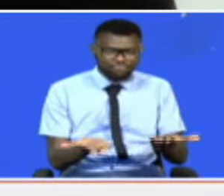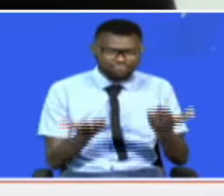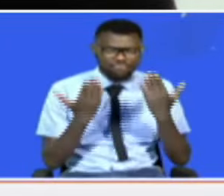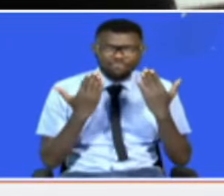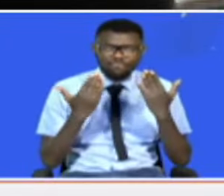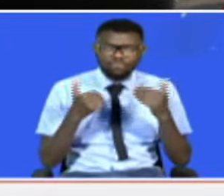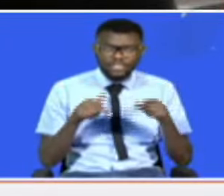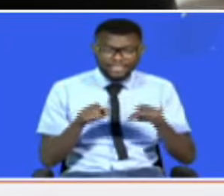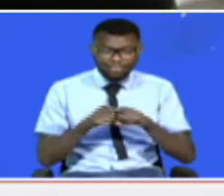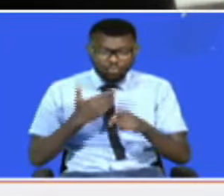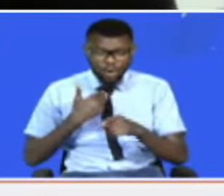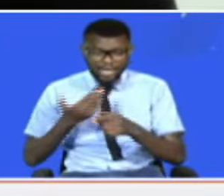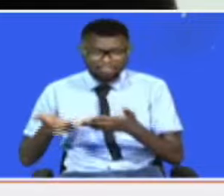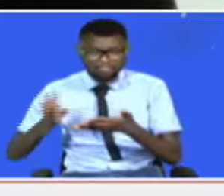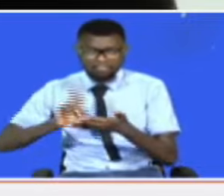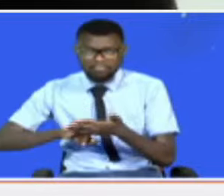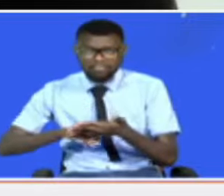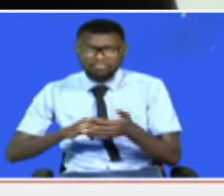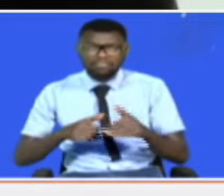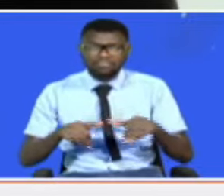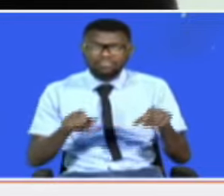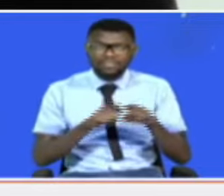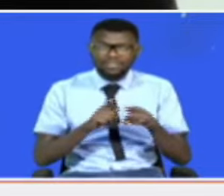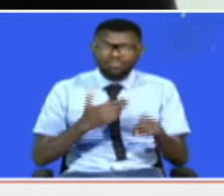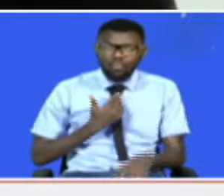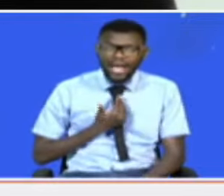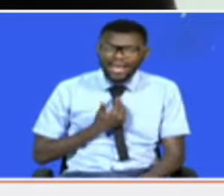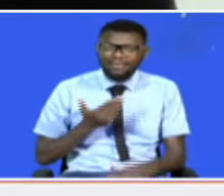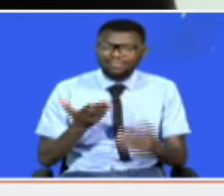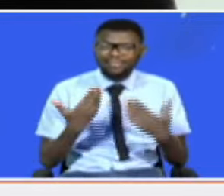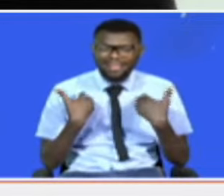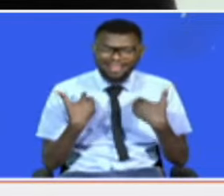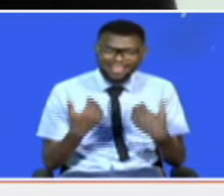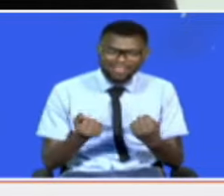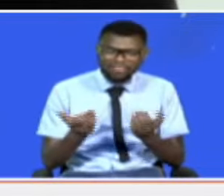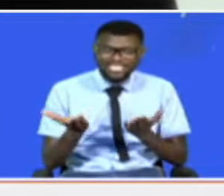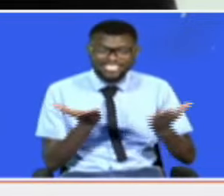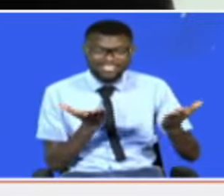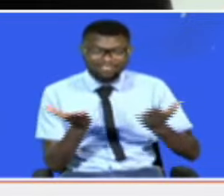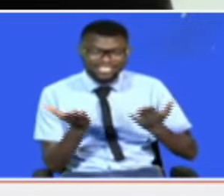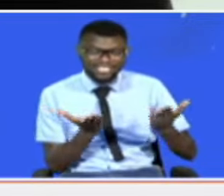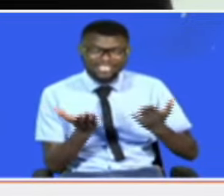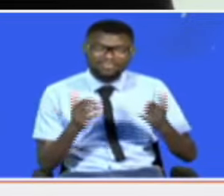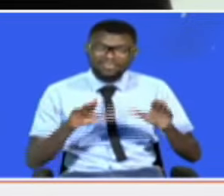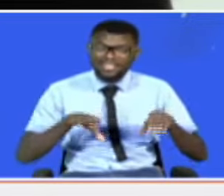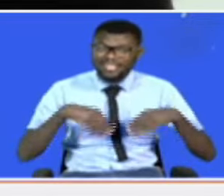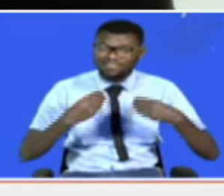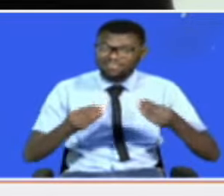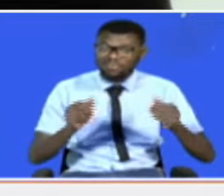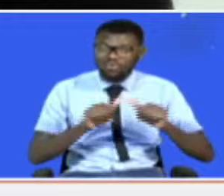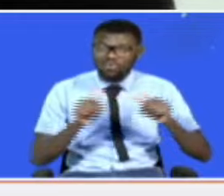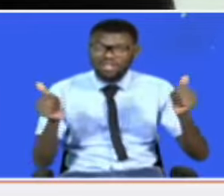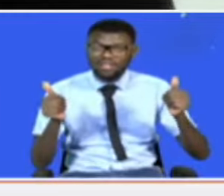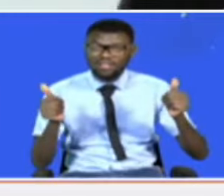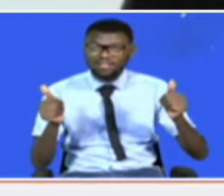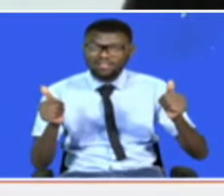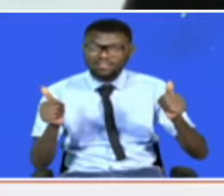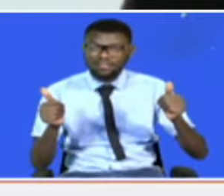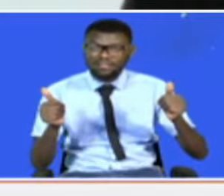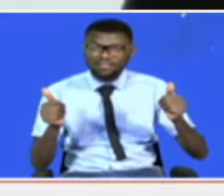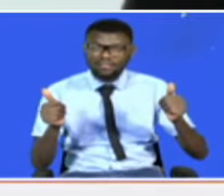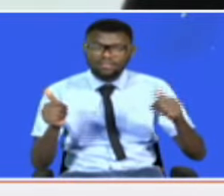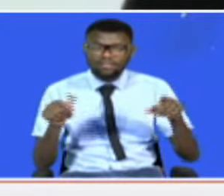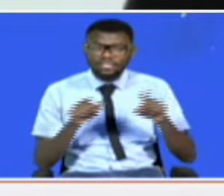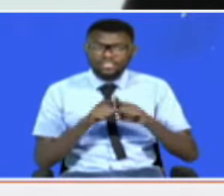from registration, healthcare empanelment, healthcare service provision, up to drugs distribution.